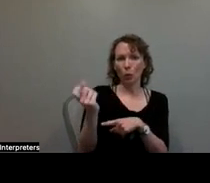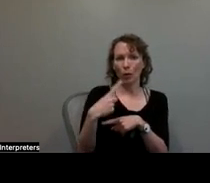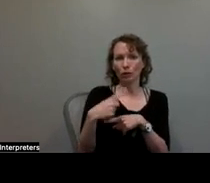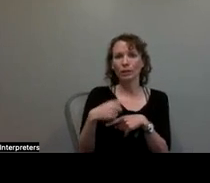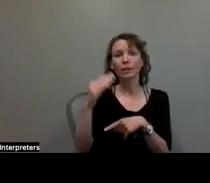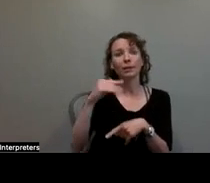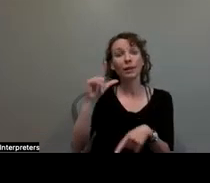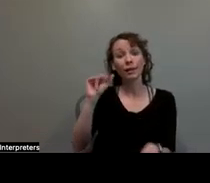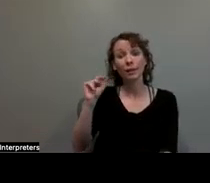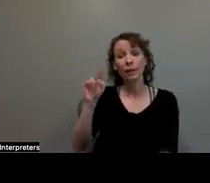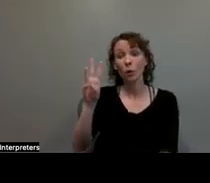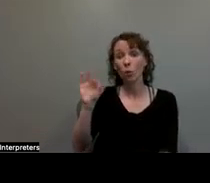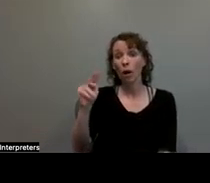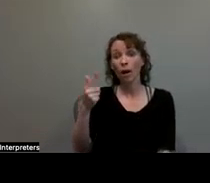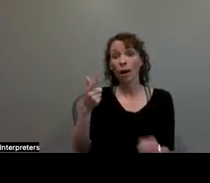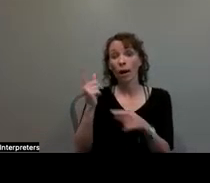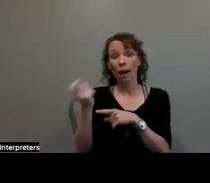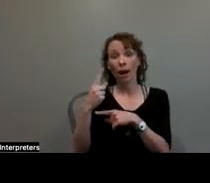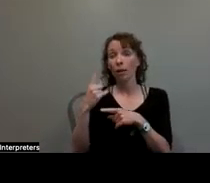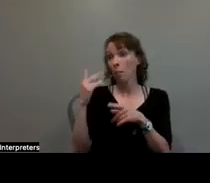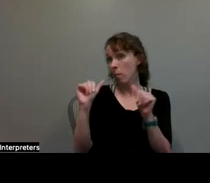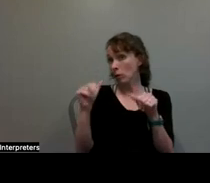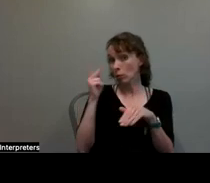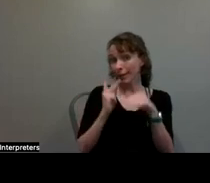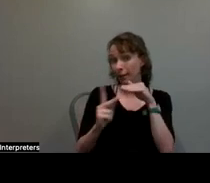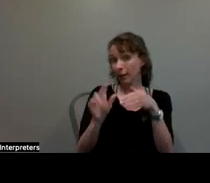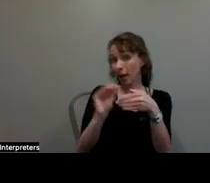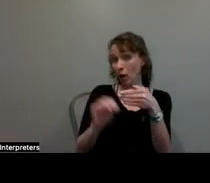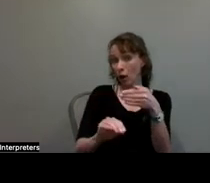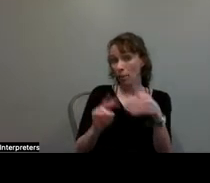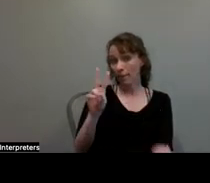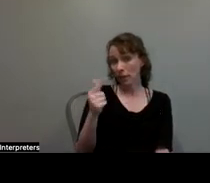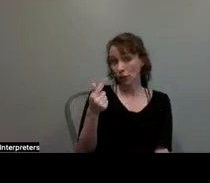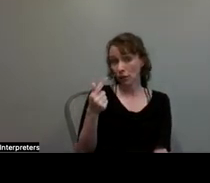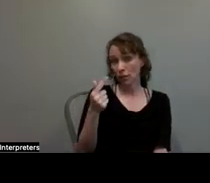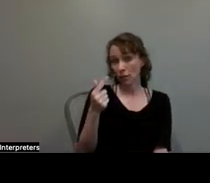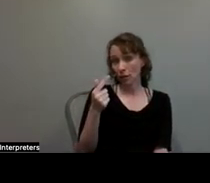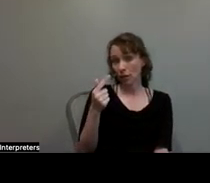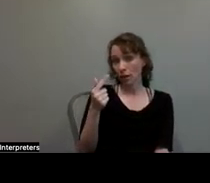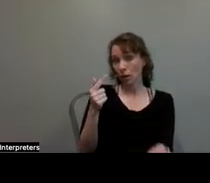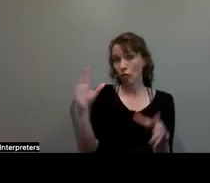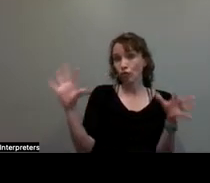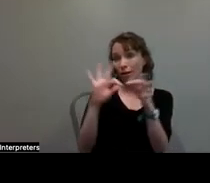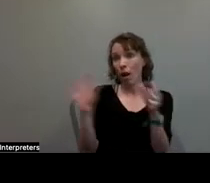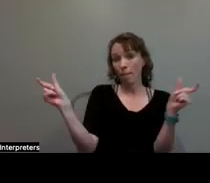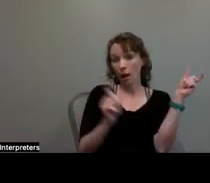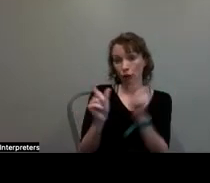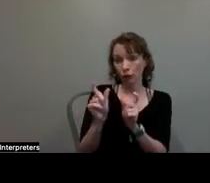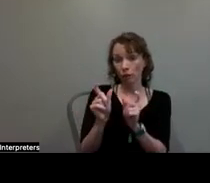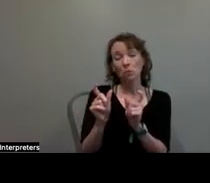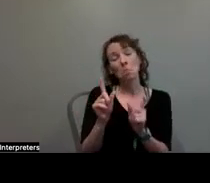Lin Wang asks, is it possible to predict the outcome of VDJ recombination? I think that's a really